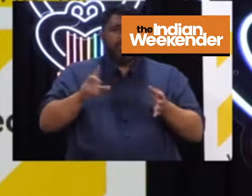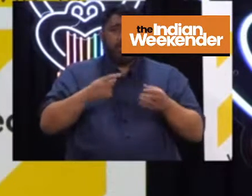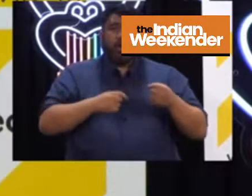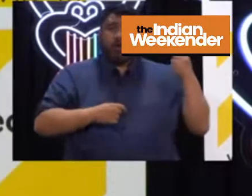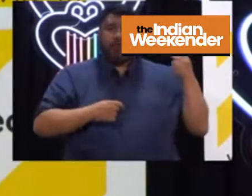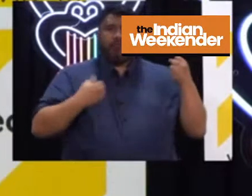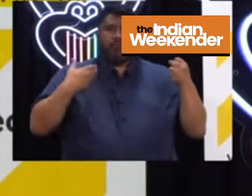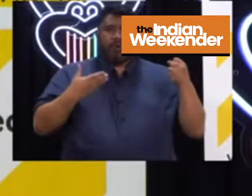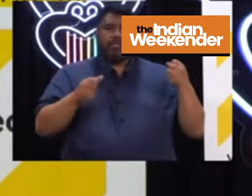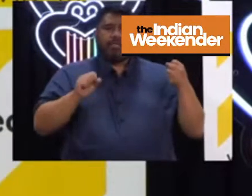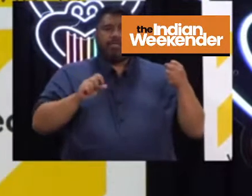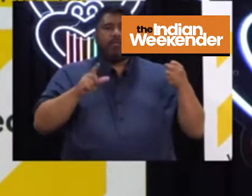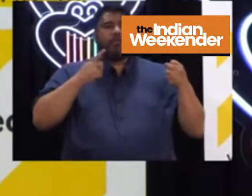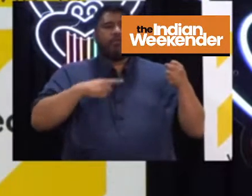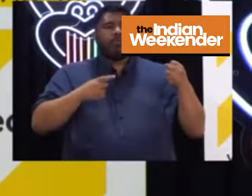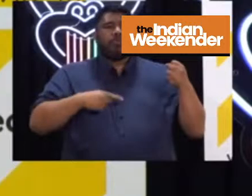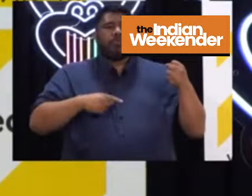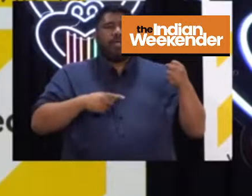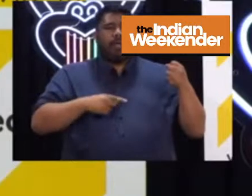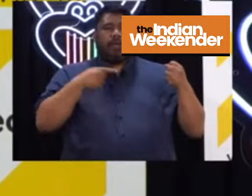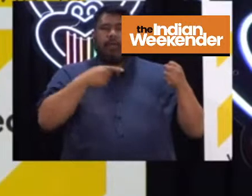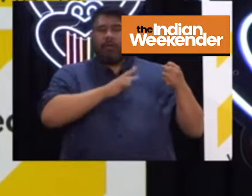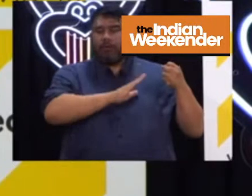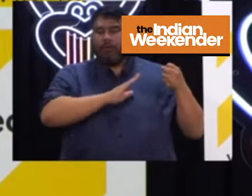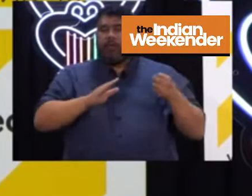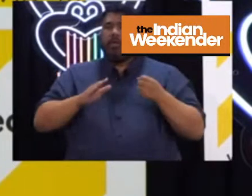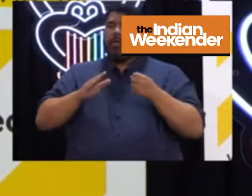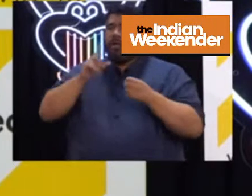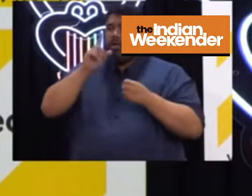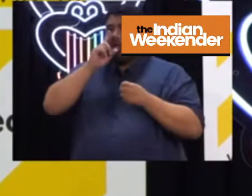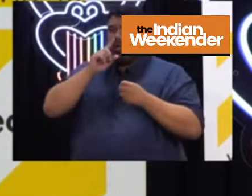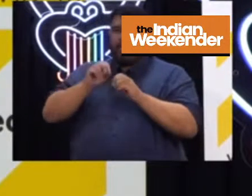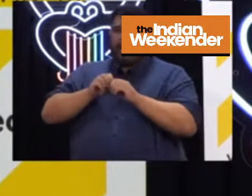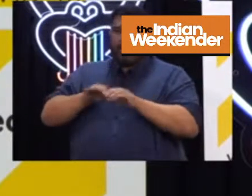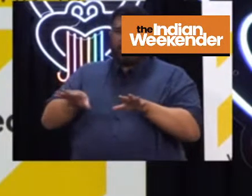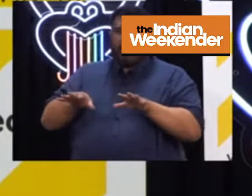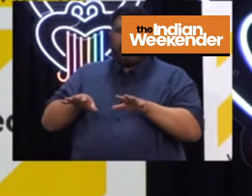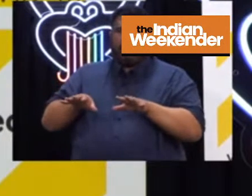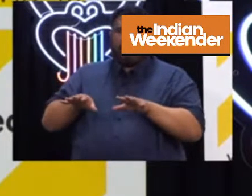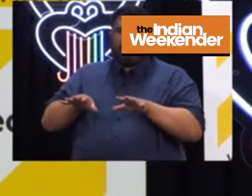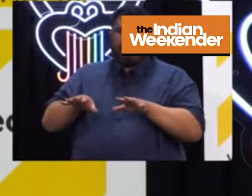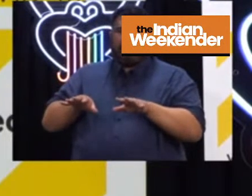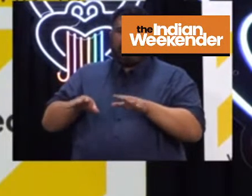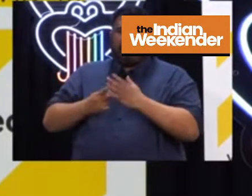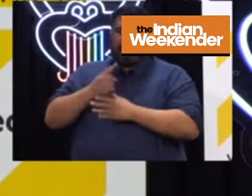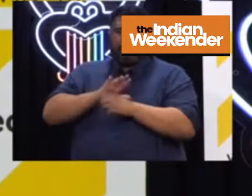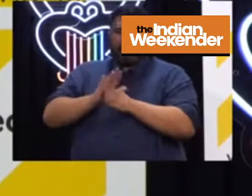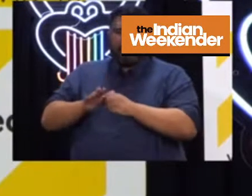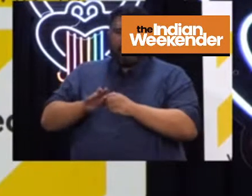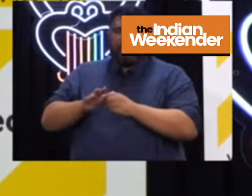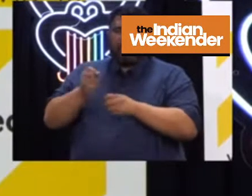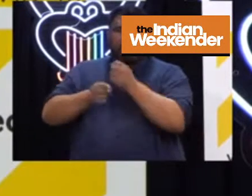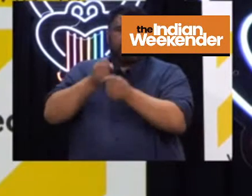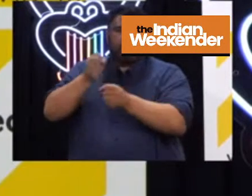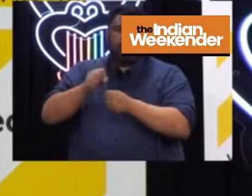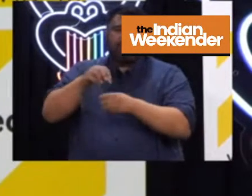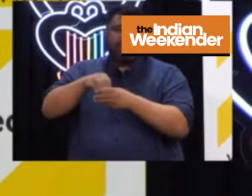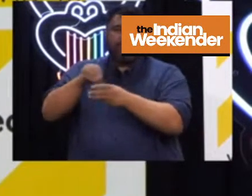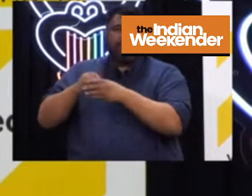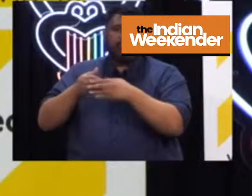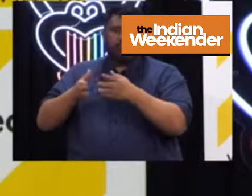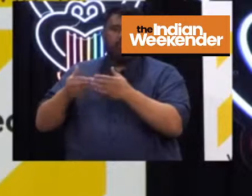bit because we've had to prioritise those in the outbreak in New Zealand into going into our managed isolation facilities, and I think people understand